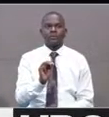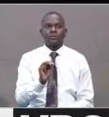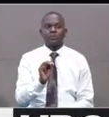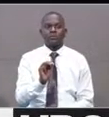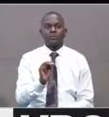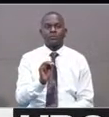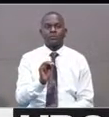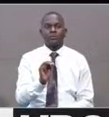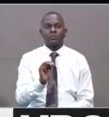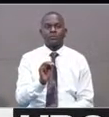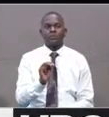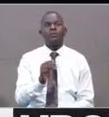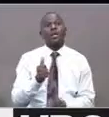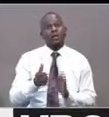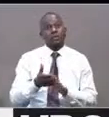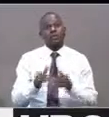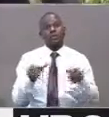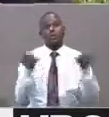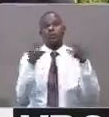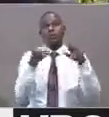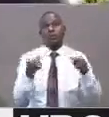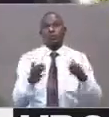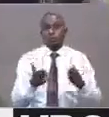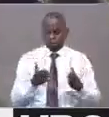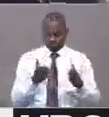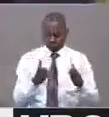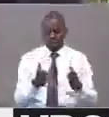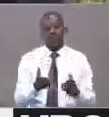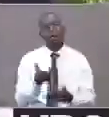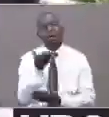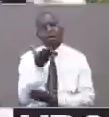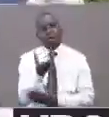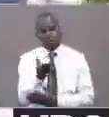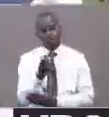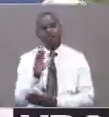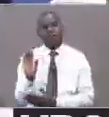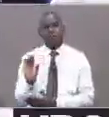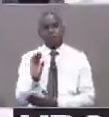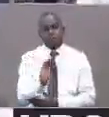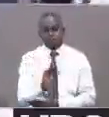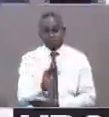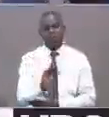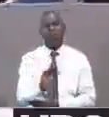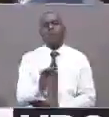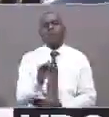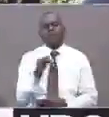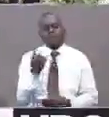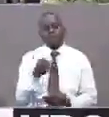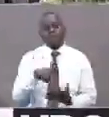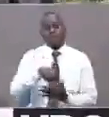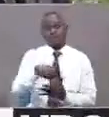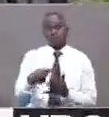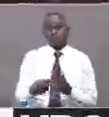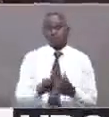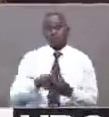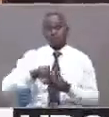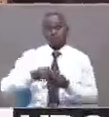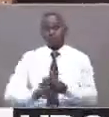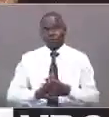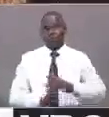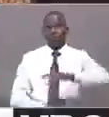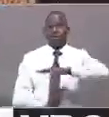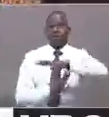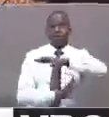to adequately rehabilitate. With the availability of the funds, the first priority will be fixing of the broken